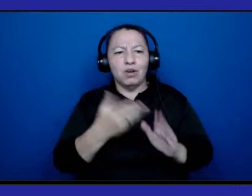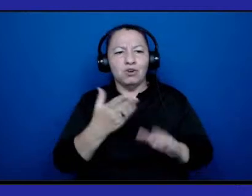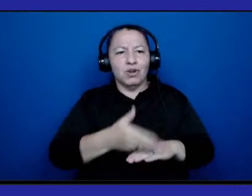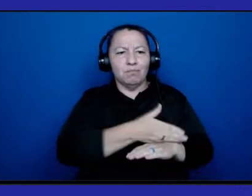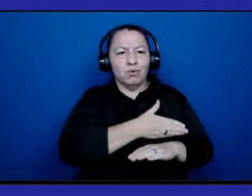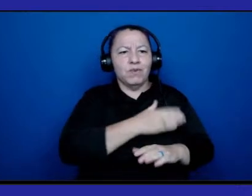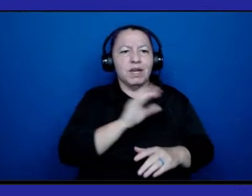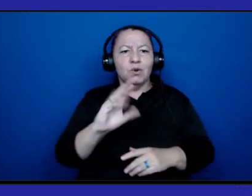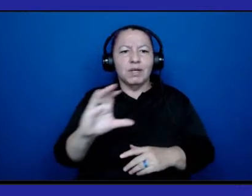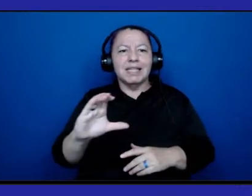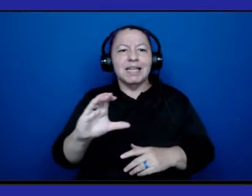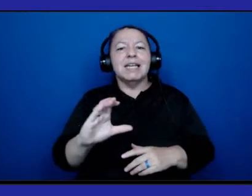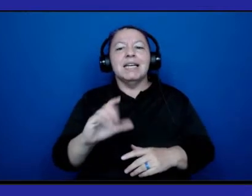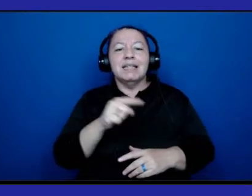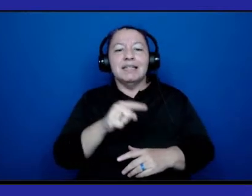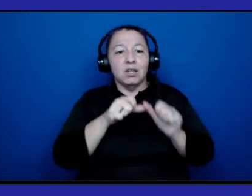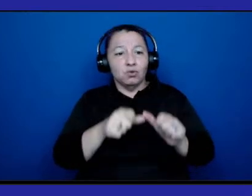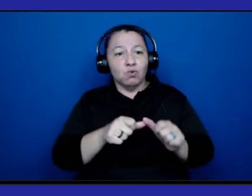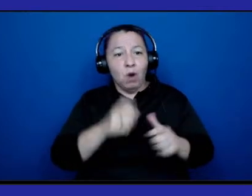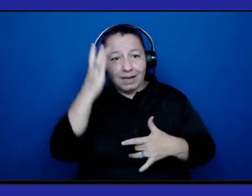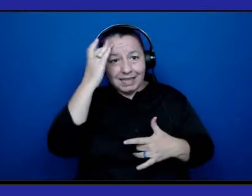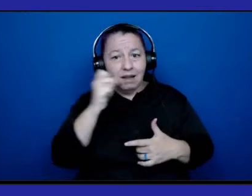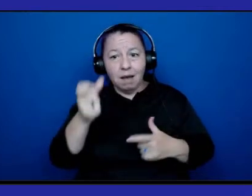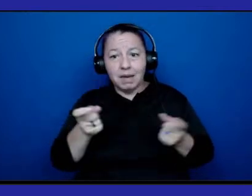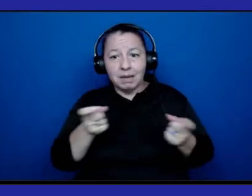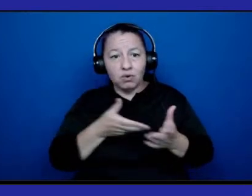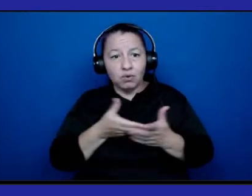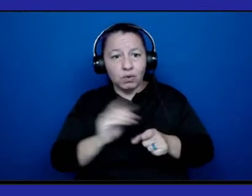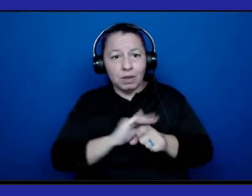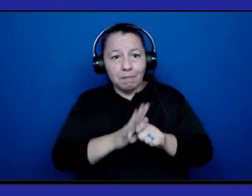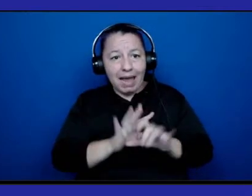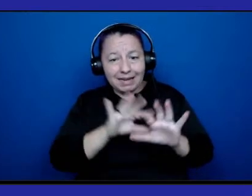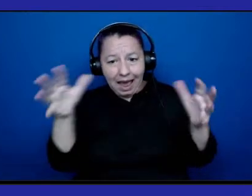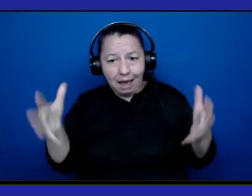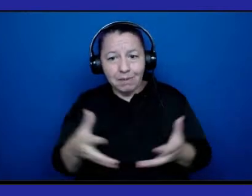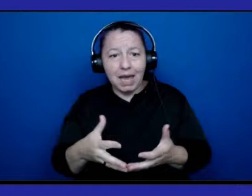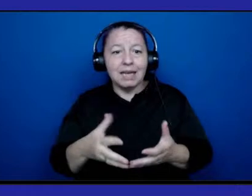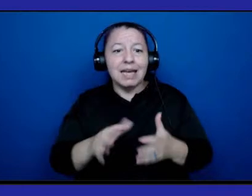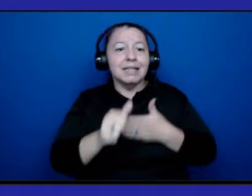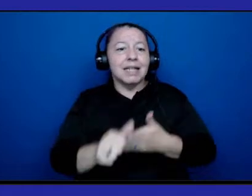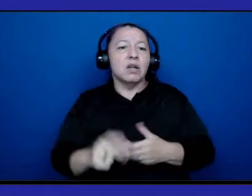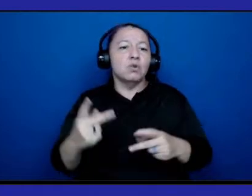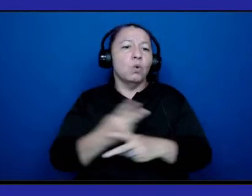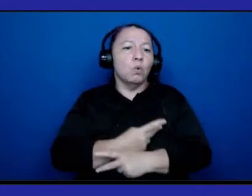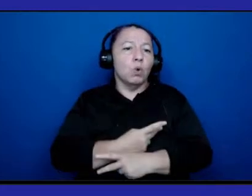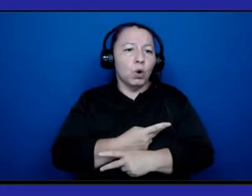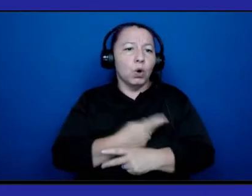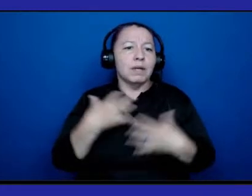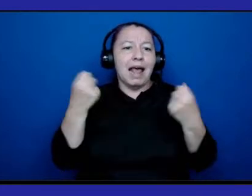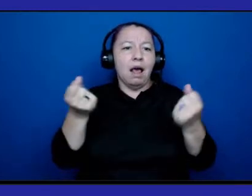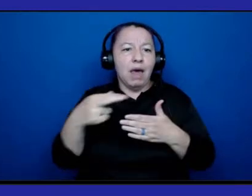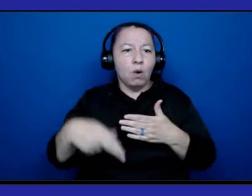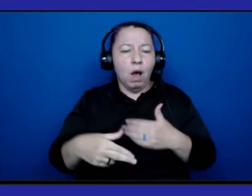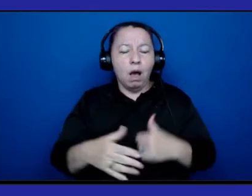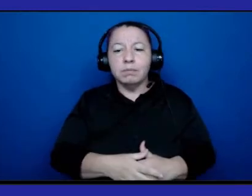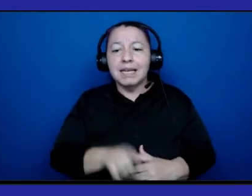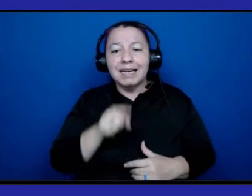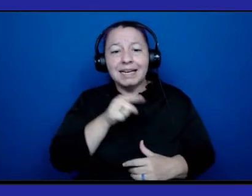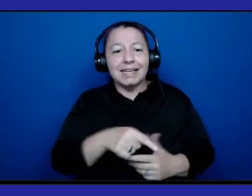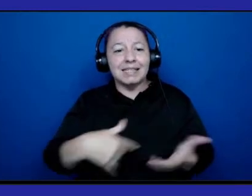not being managed through the pandemic, leading to worse health outcomes. This is